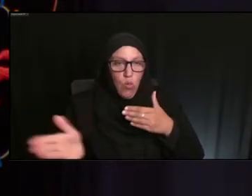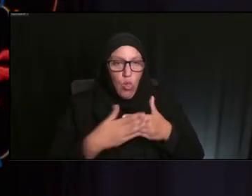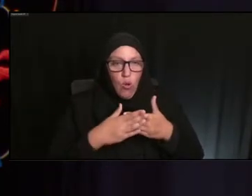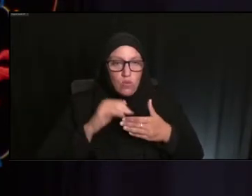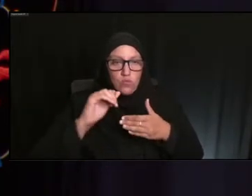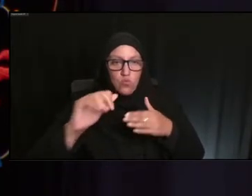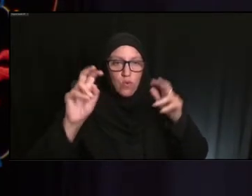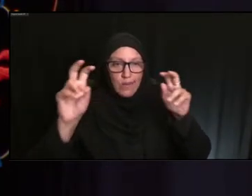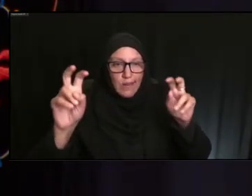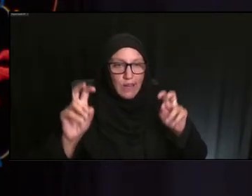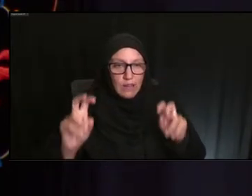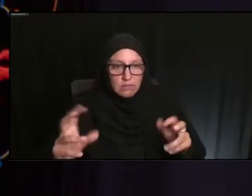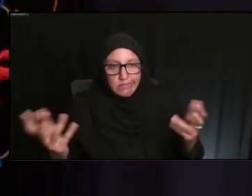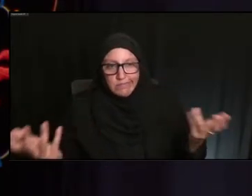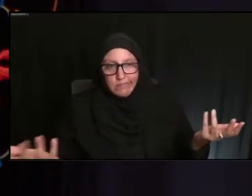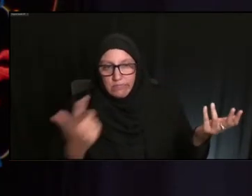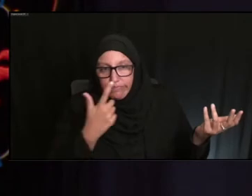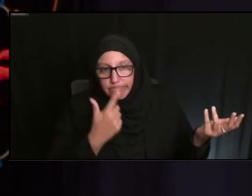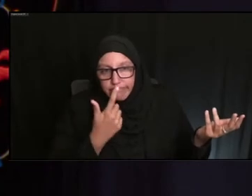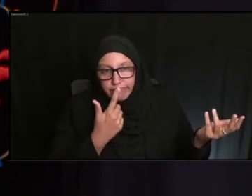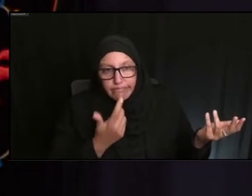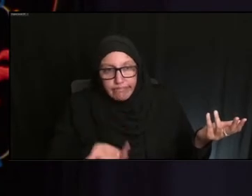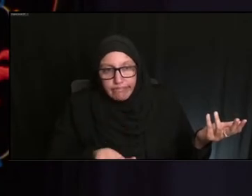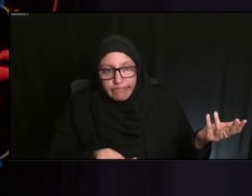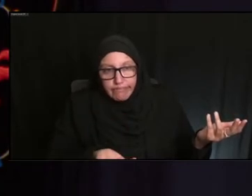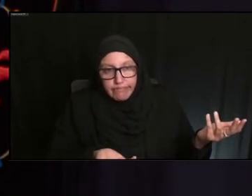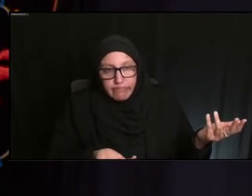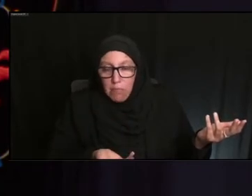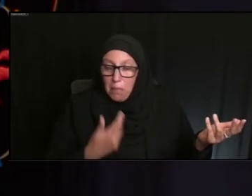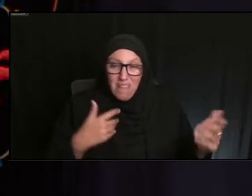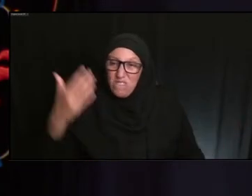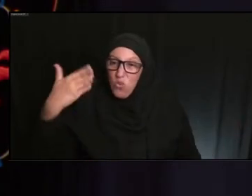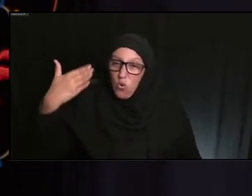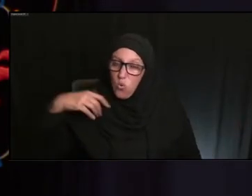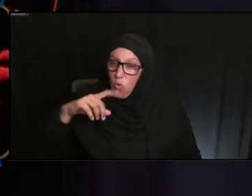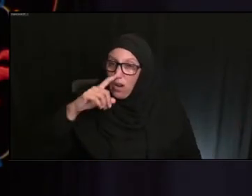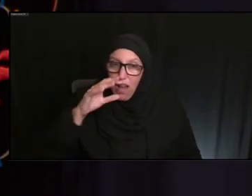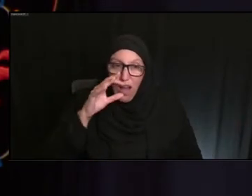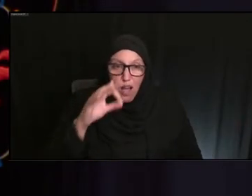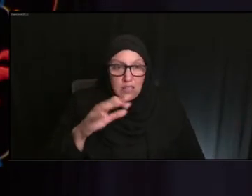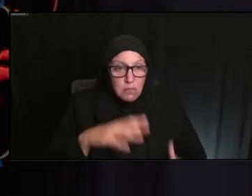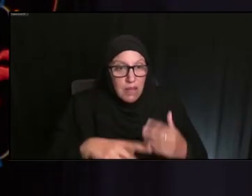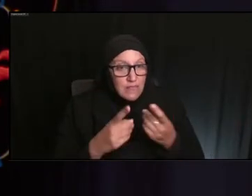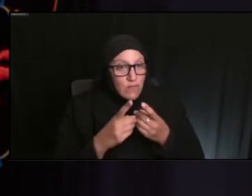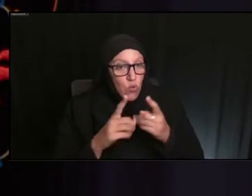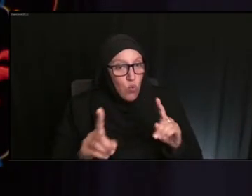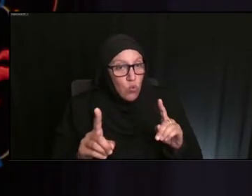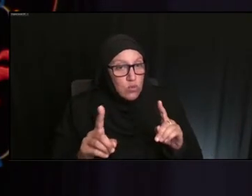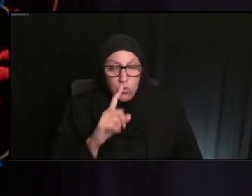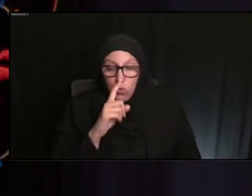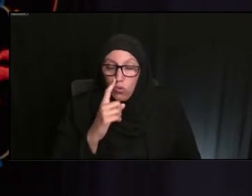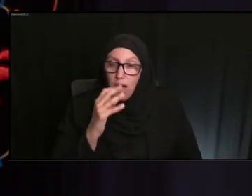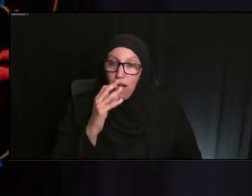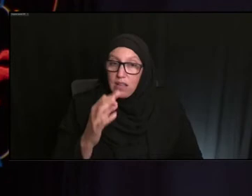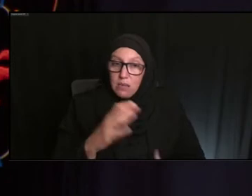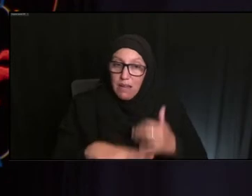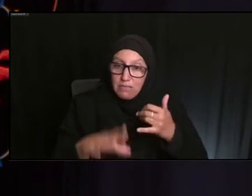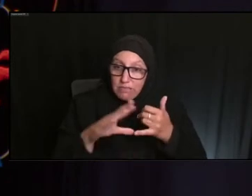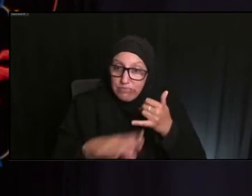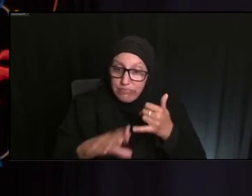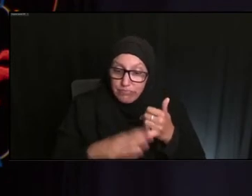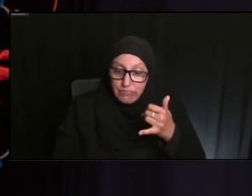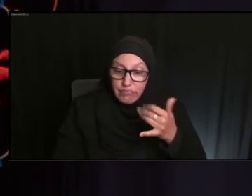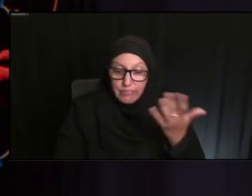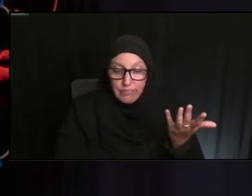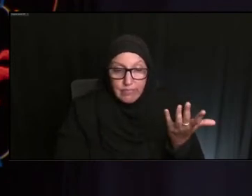ask about divorce or monthly cycle, you couldn't even give an opinion. Imagine trying to give opinion in front of